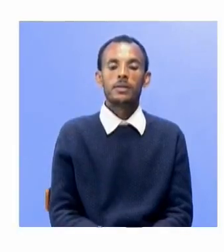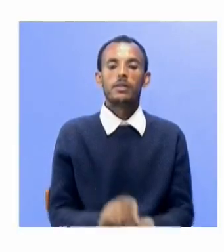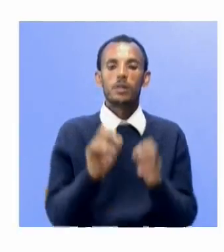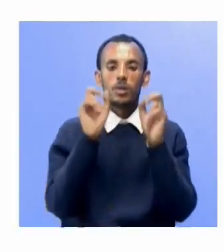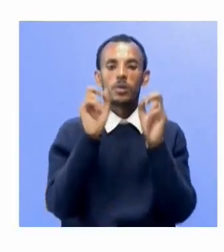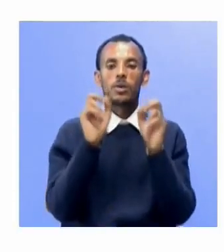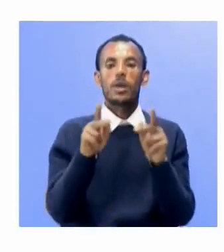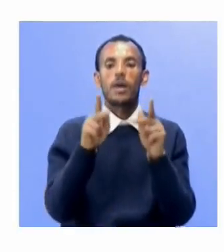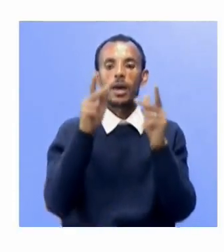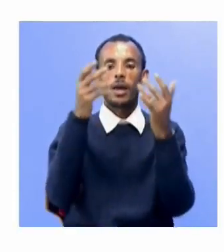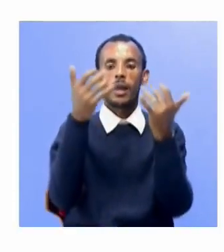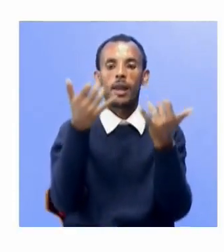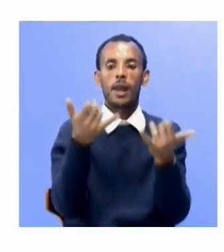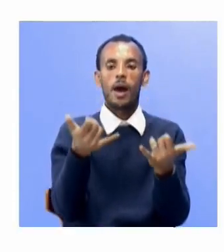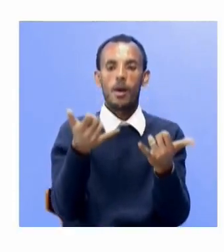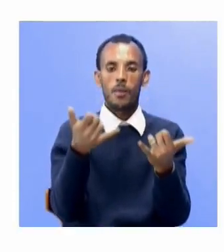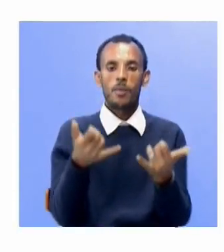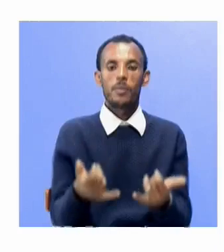Okay, now